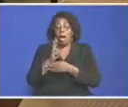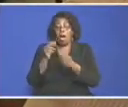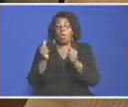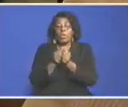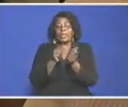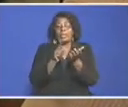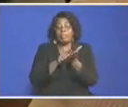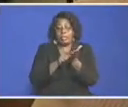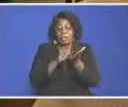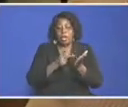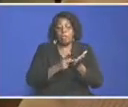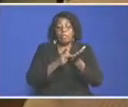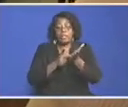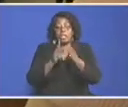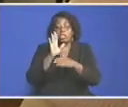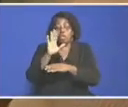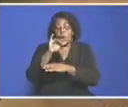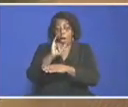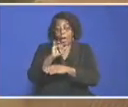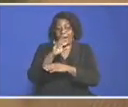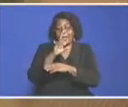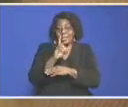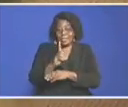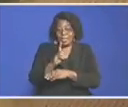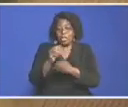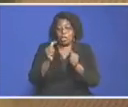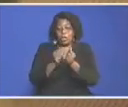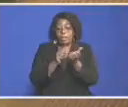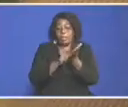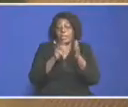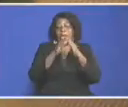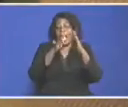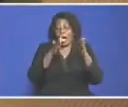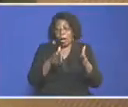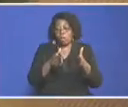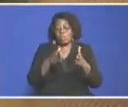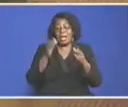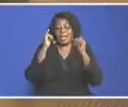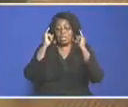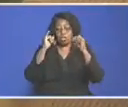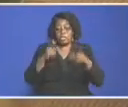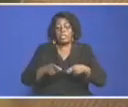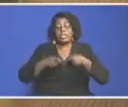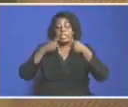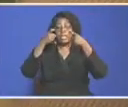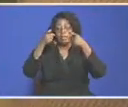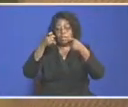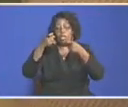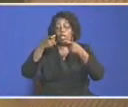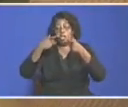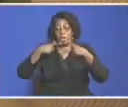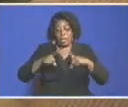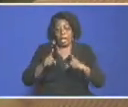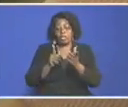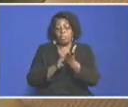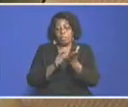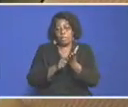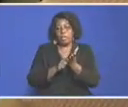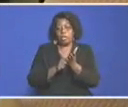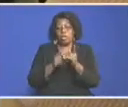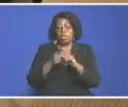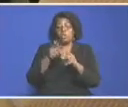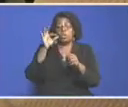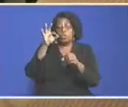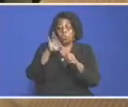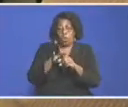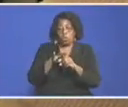the media, present your identification with that media house, and instructions have been given to permit persons from the media to